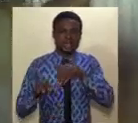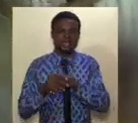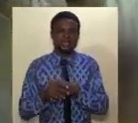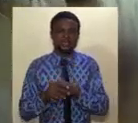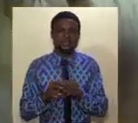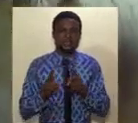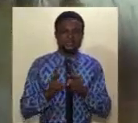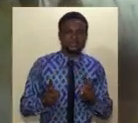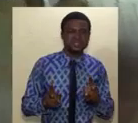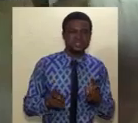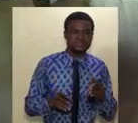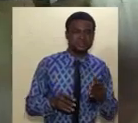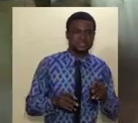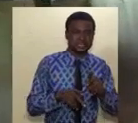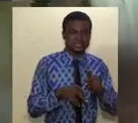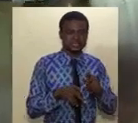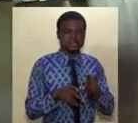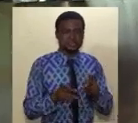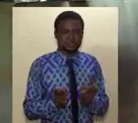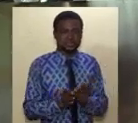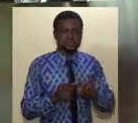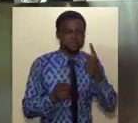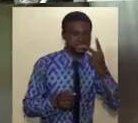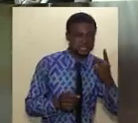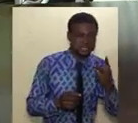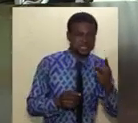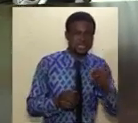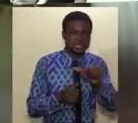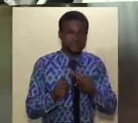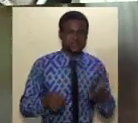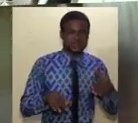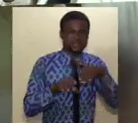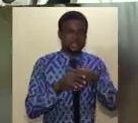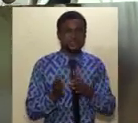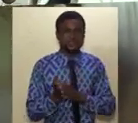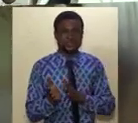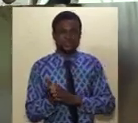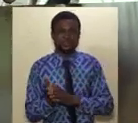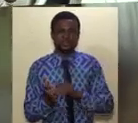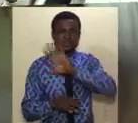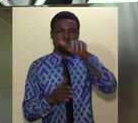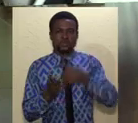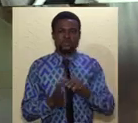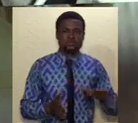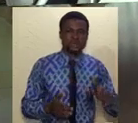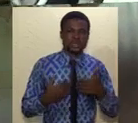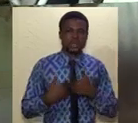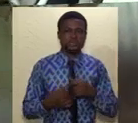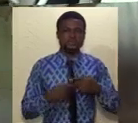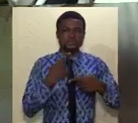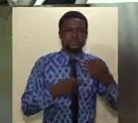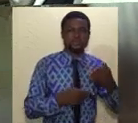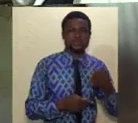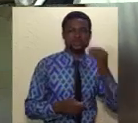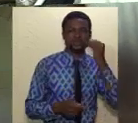vantage role to see signs. A child that used to be a high flyer, all of a sudden the grades are dropping. All children have gone